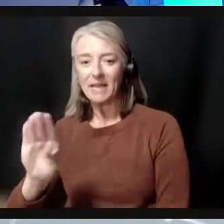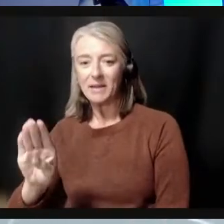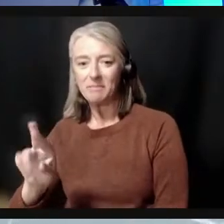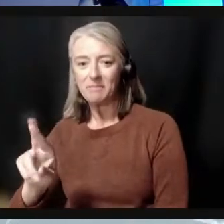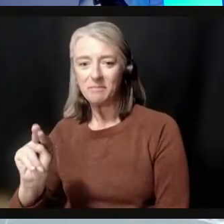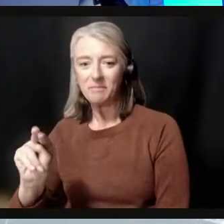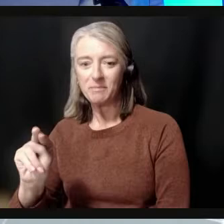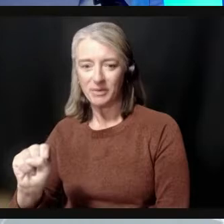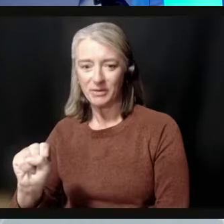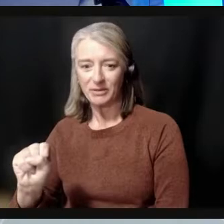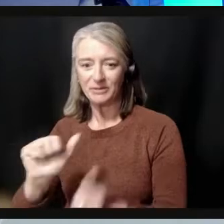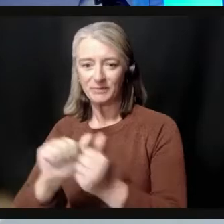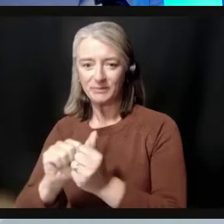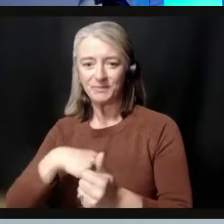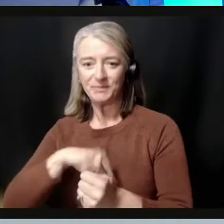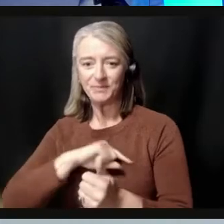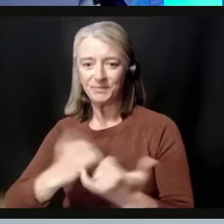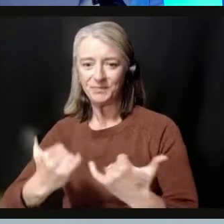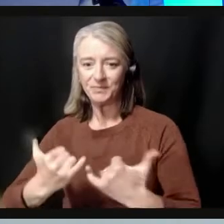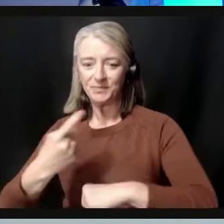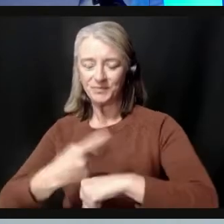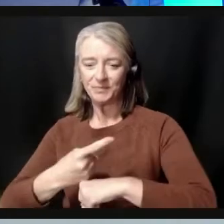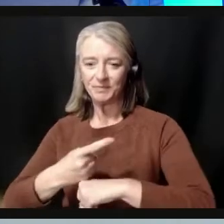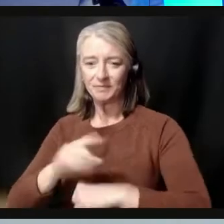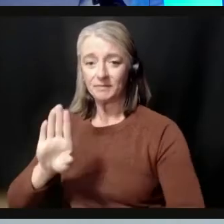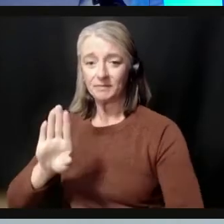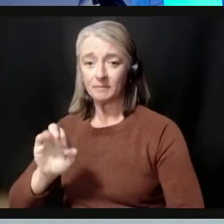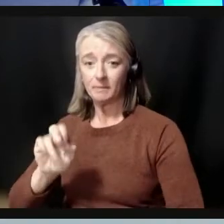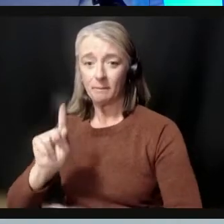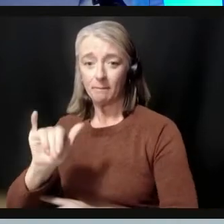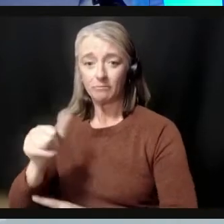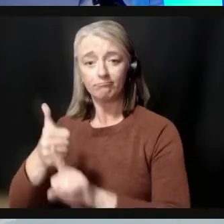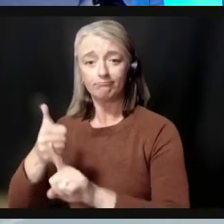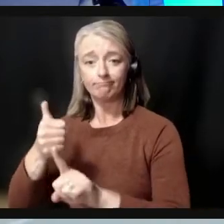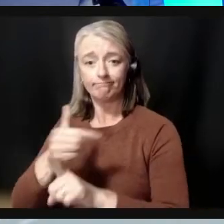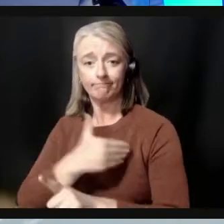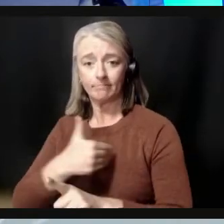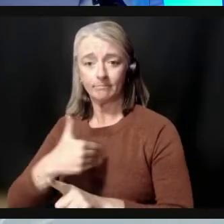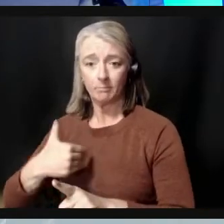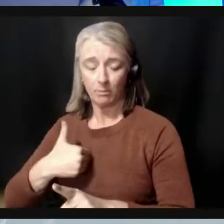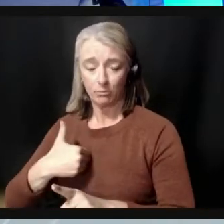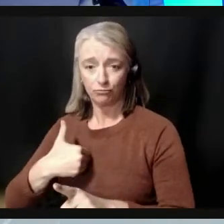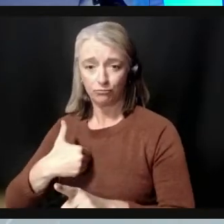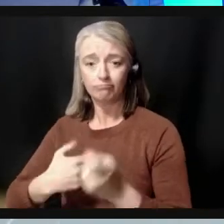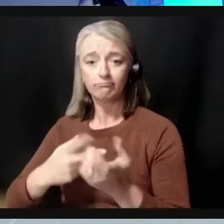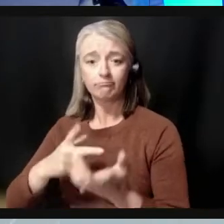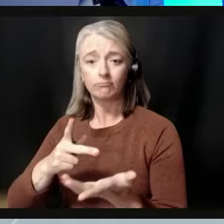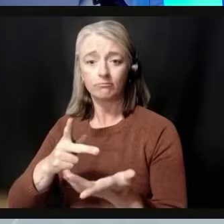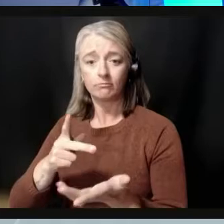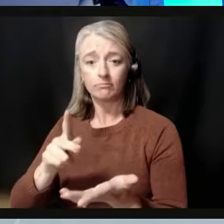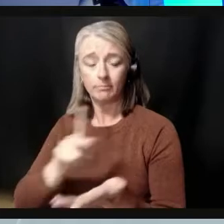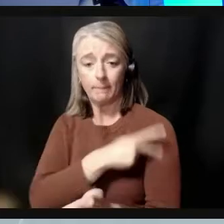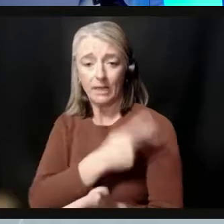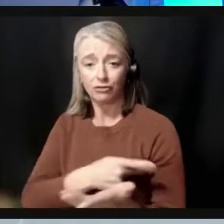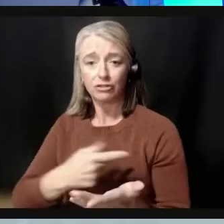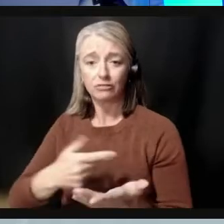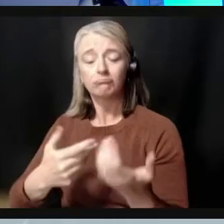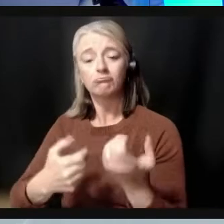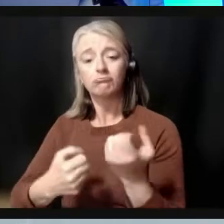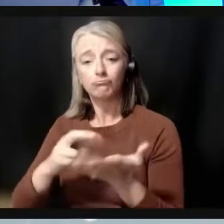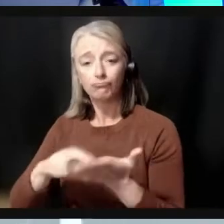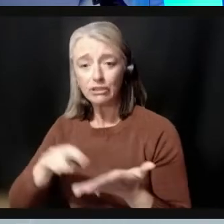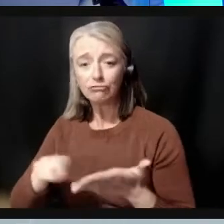us today. Becky Burns is a member of our patient research advocacy program, PIVOT. That is definitely a